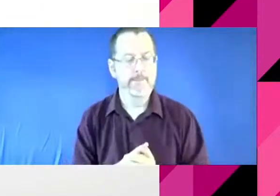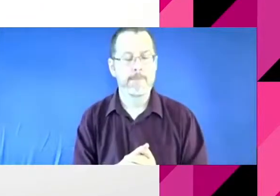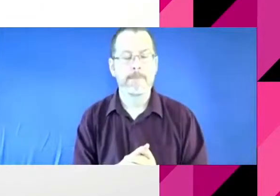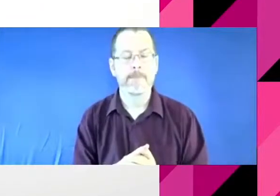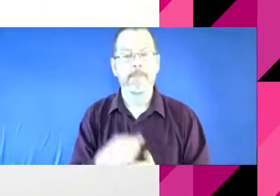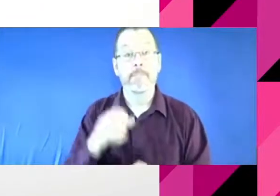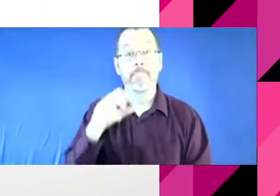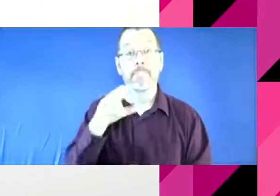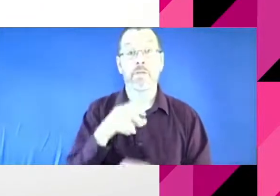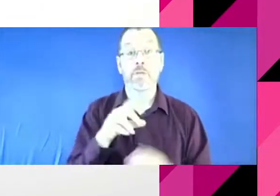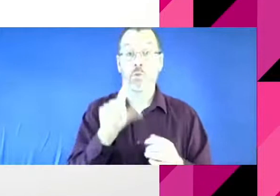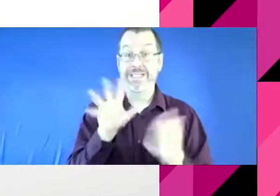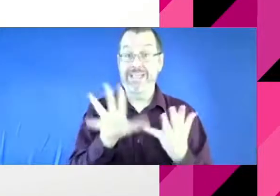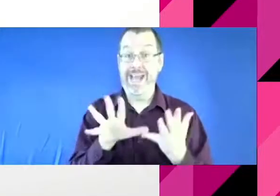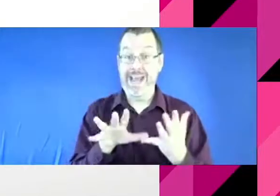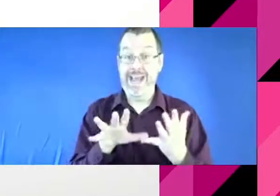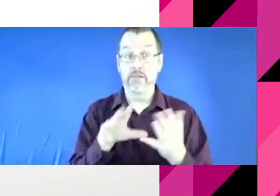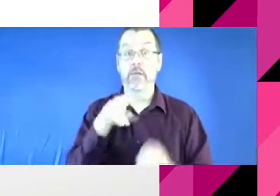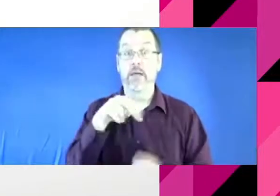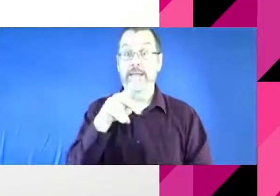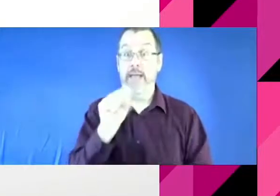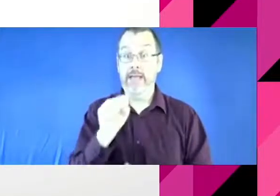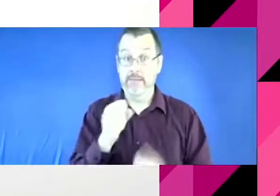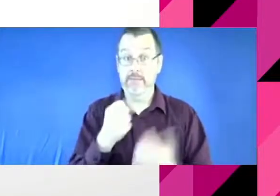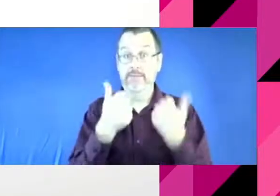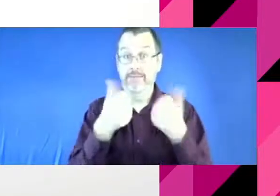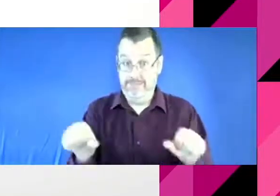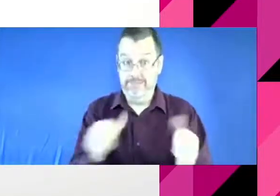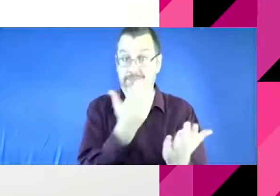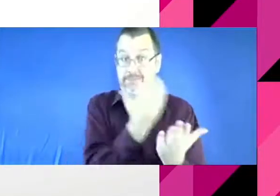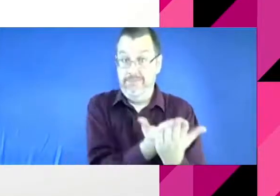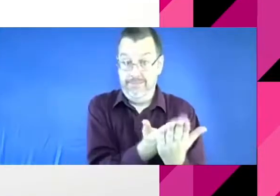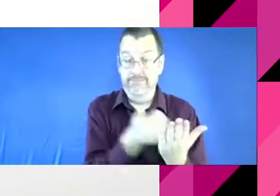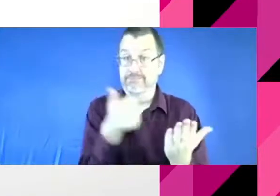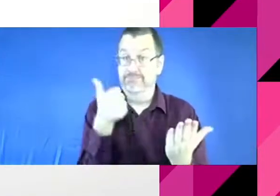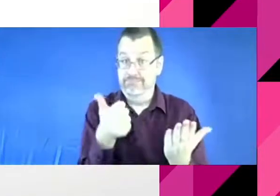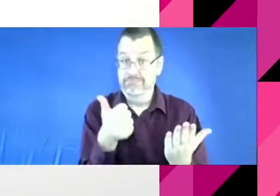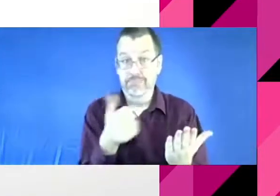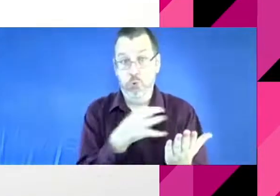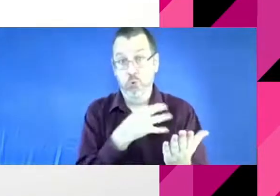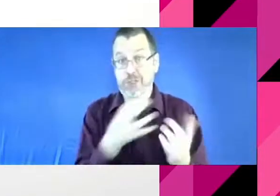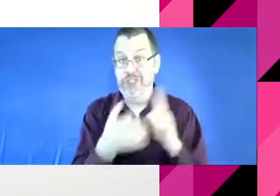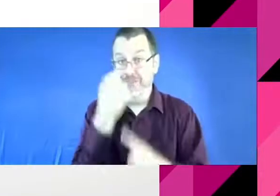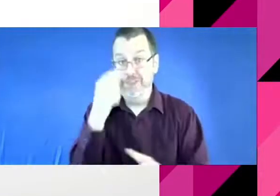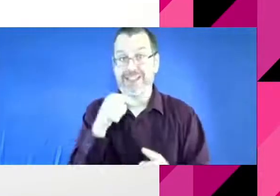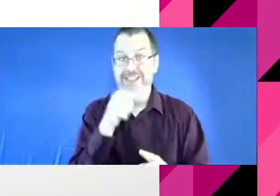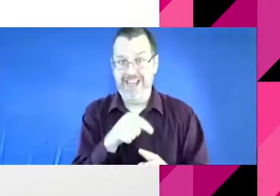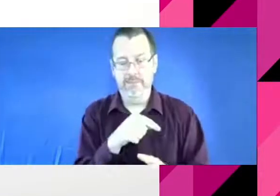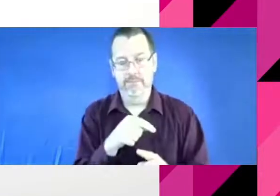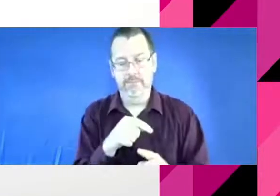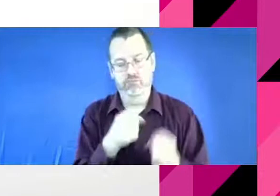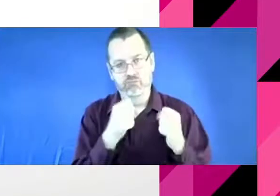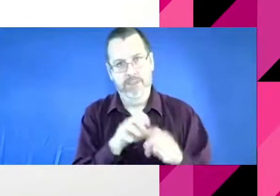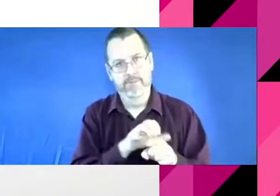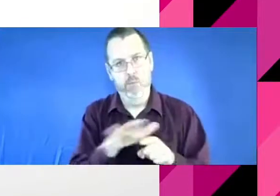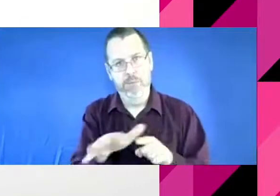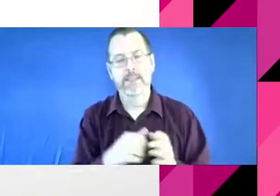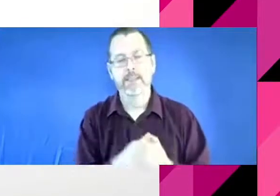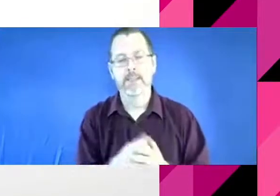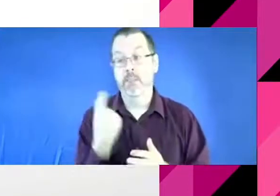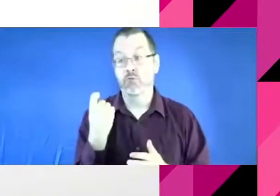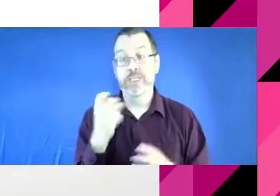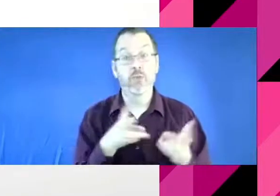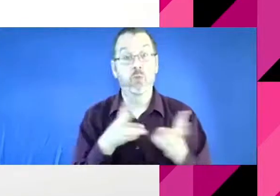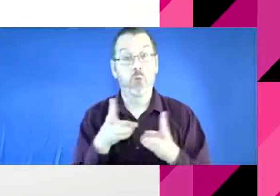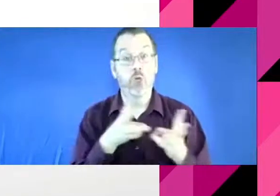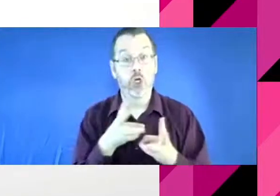2010 and has set the direction for national policy over the last decade. Review work undertaken recently to inform the